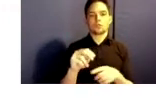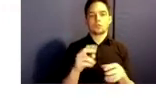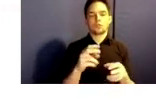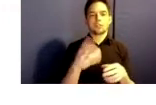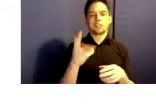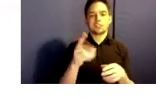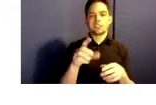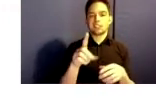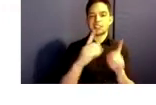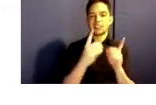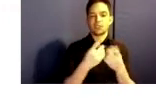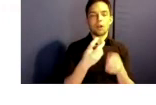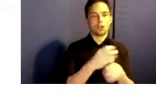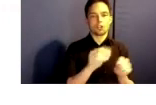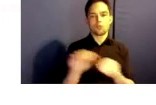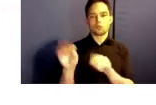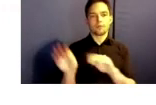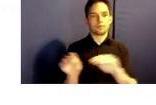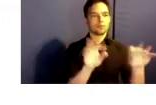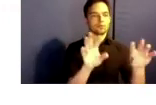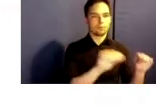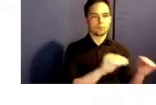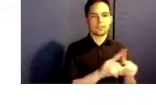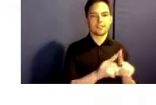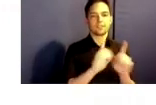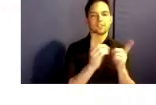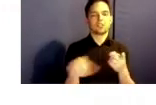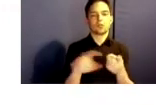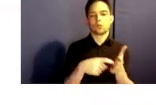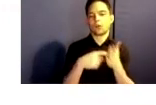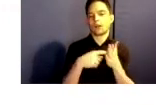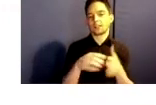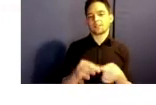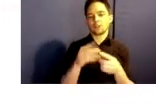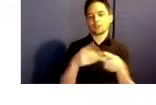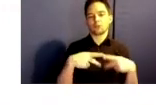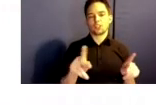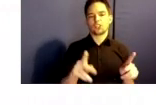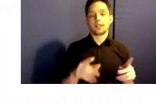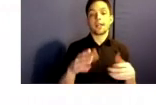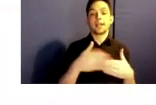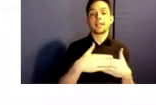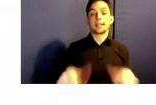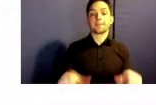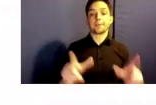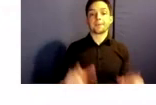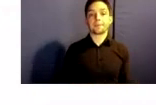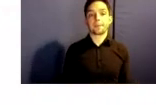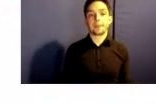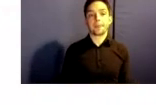another. You had to have a special permission or something. Next slide, please.